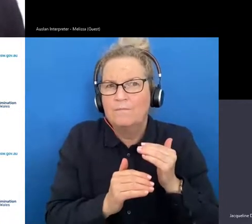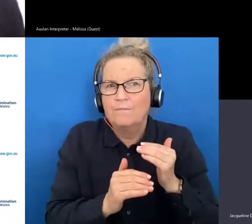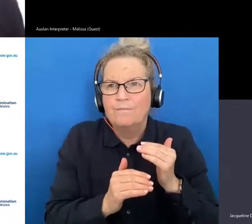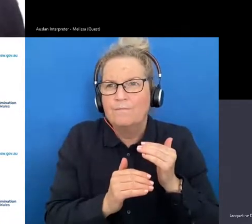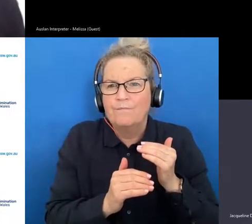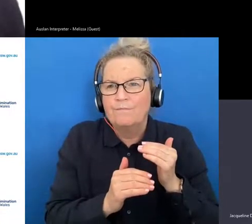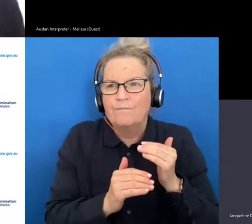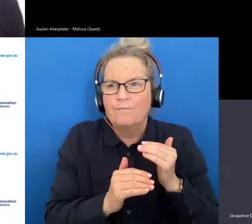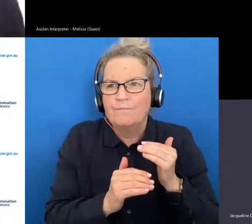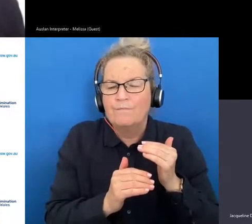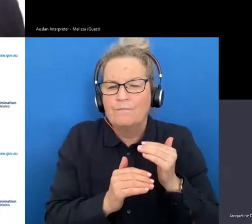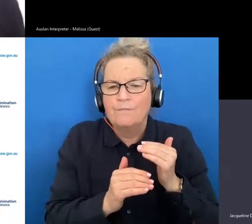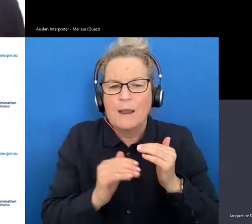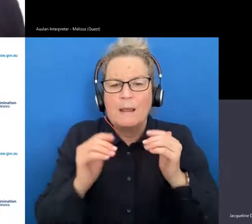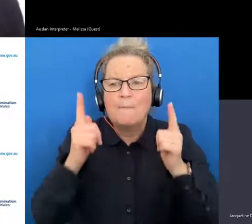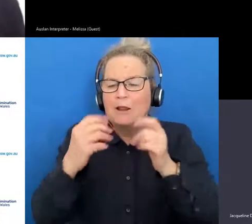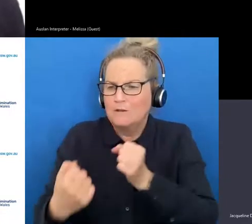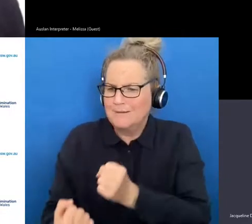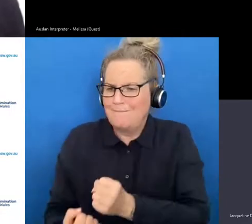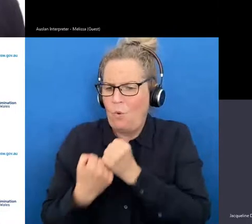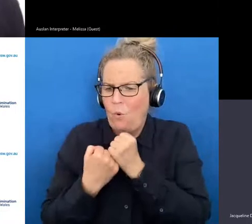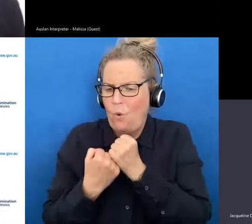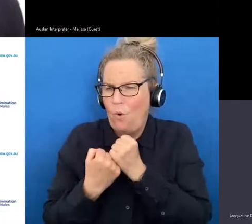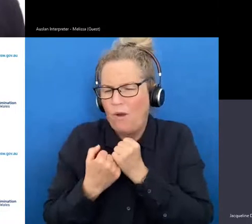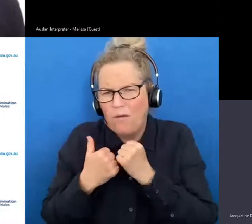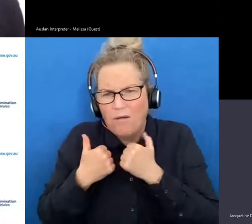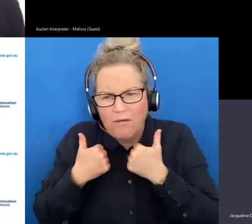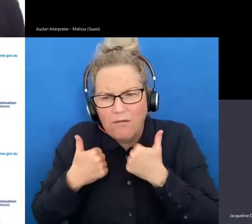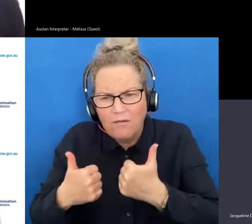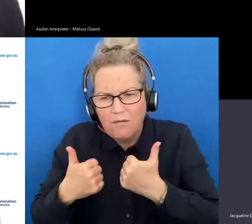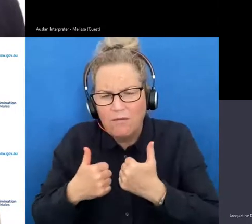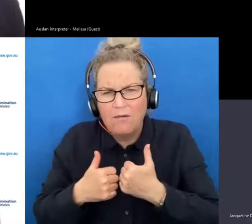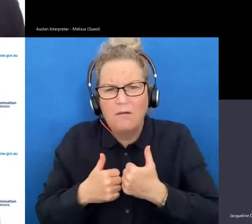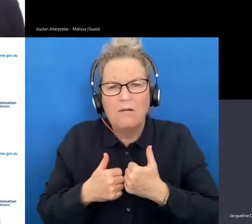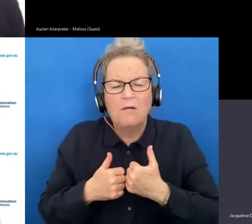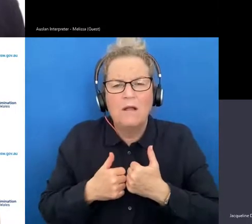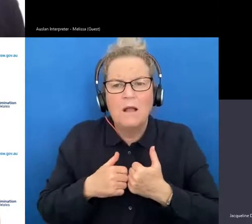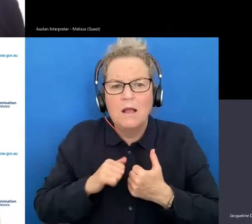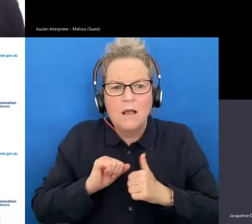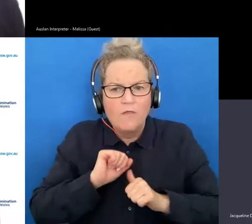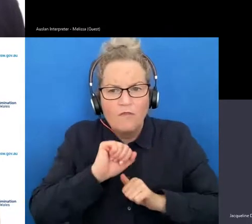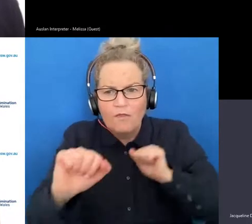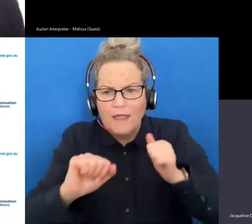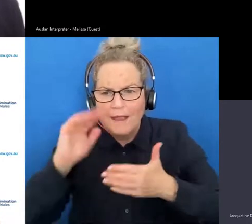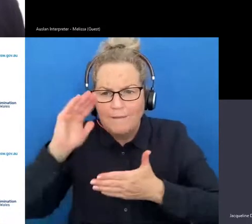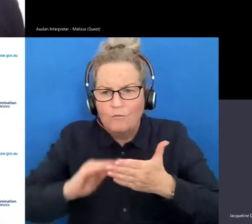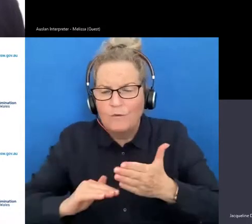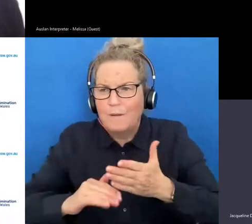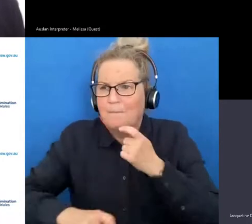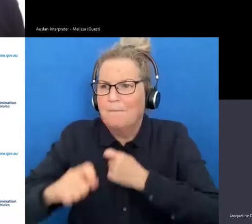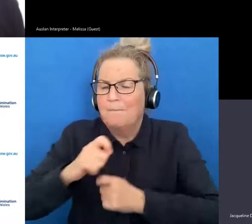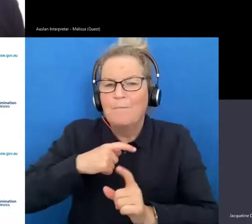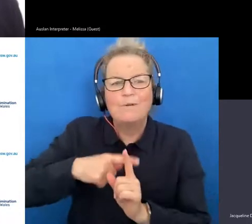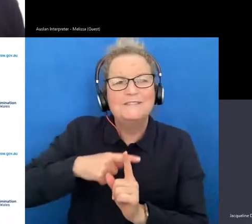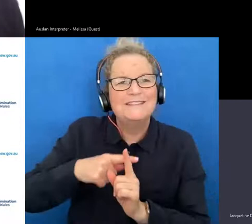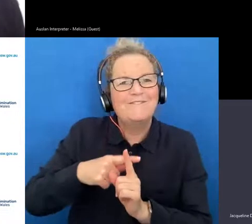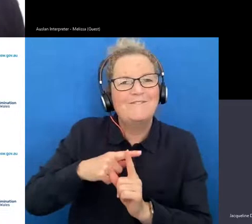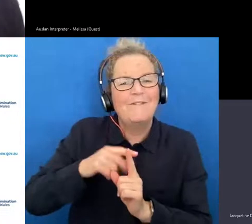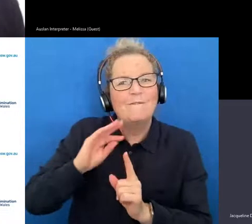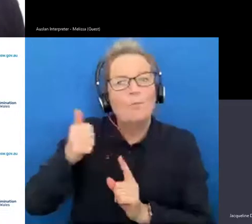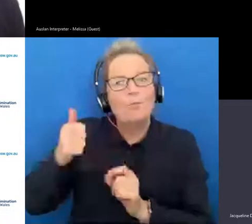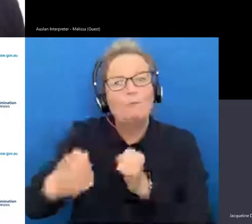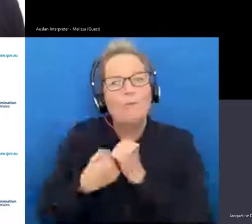you know, the support they had of their manager and how positive their experience was as a result. Unfortunately,